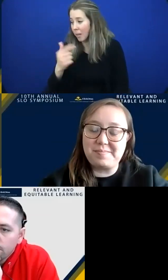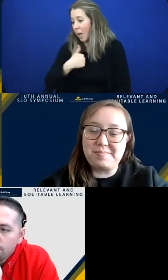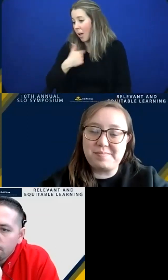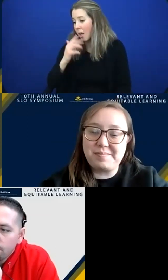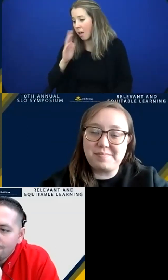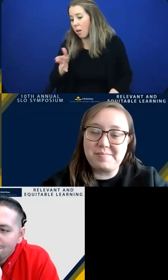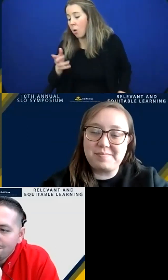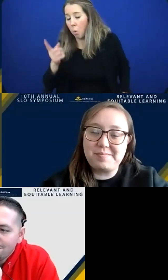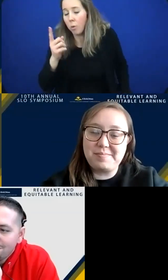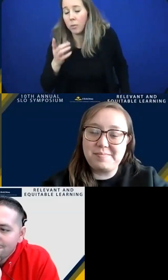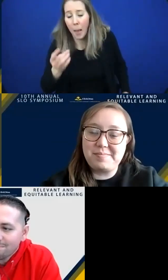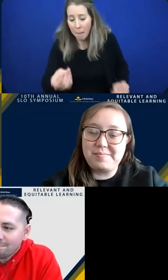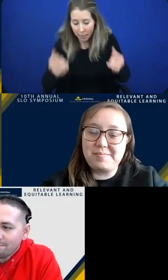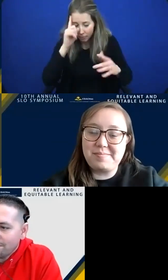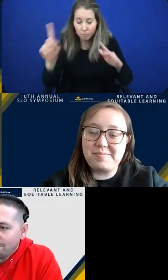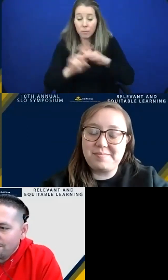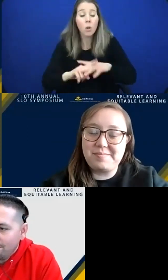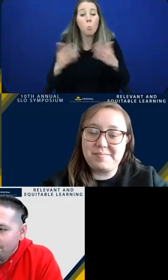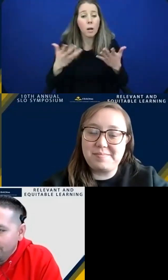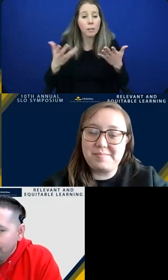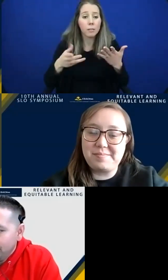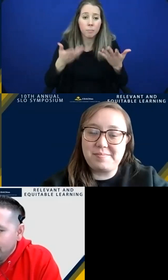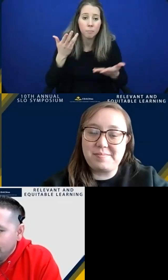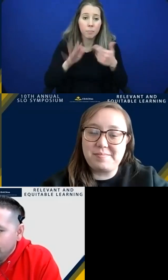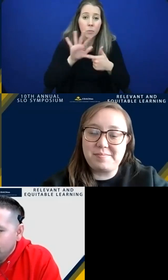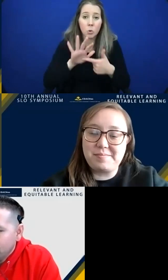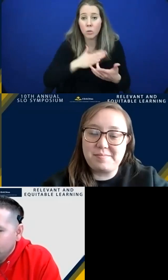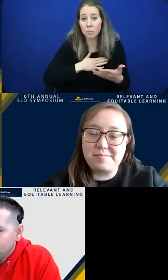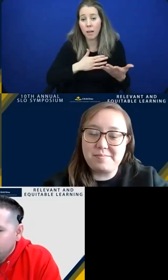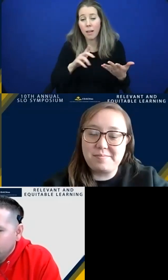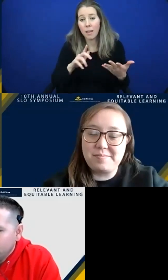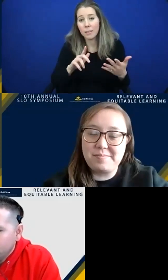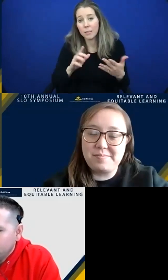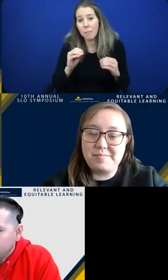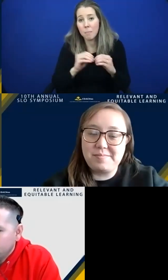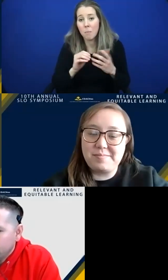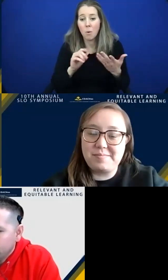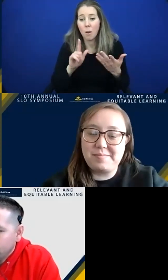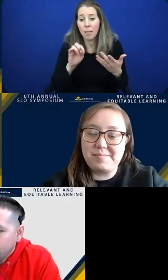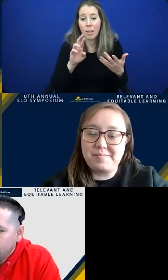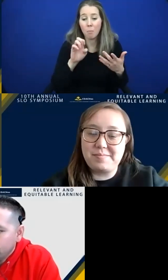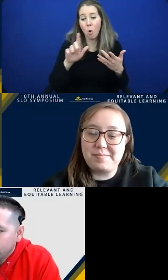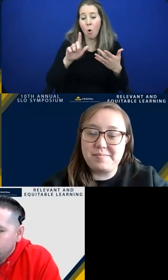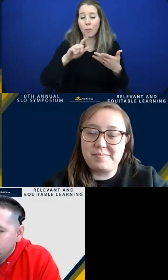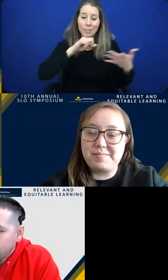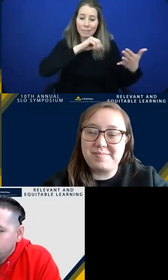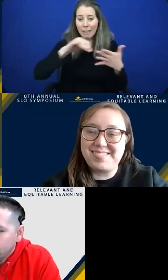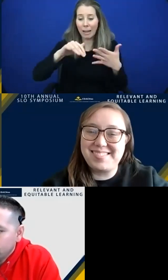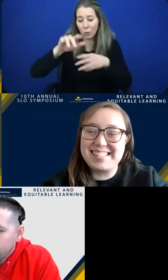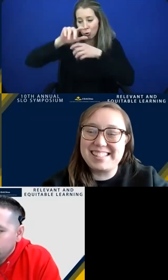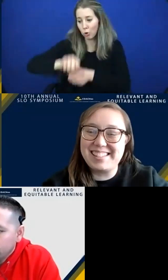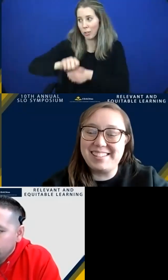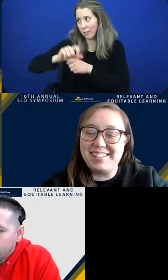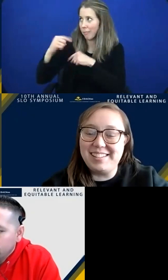What popped in my mind right away when you said it, and this probably shows my like liberal studies kind of traditional